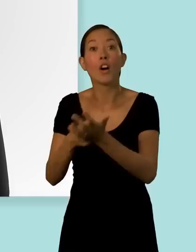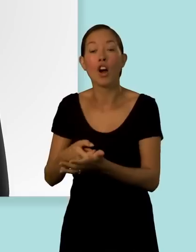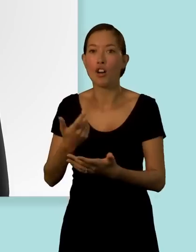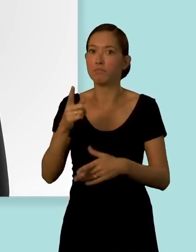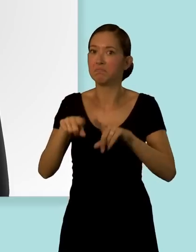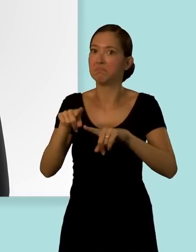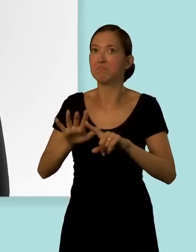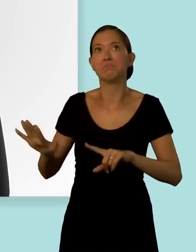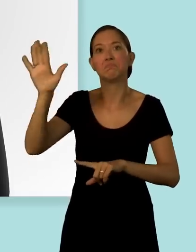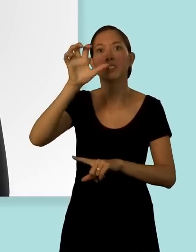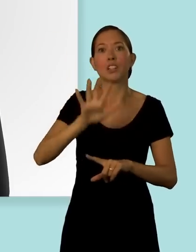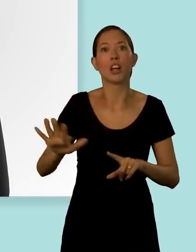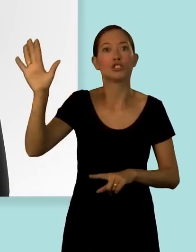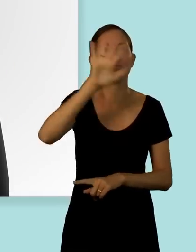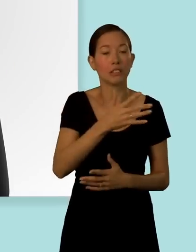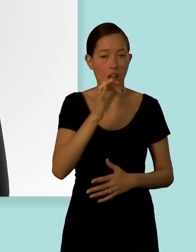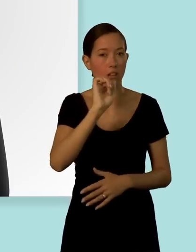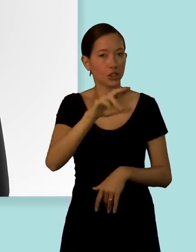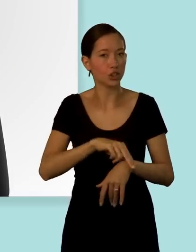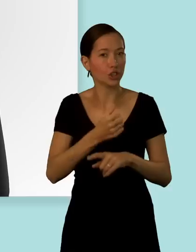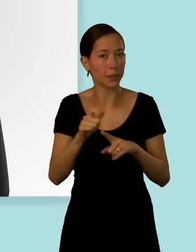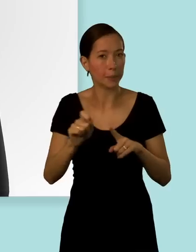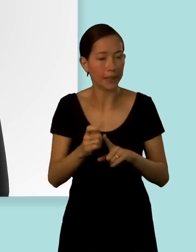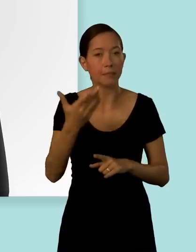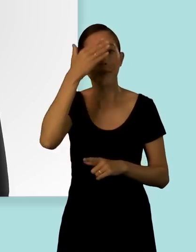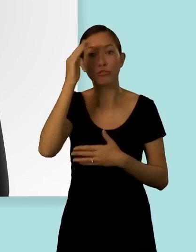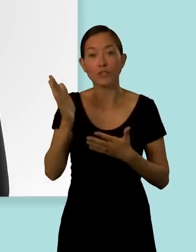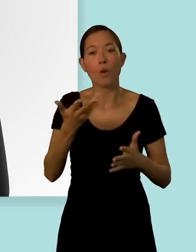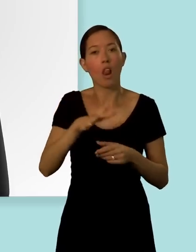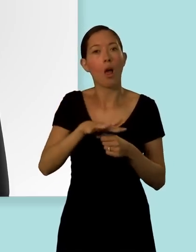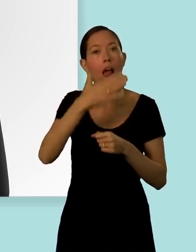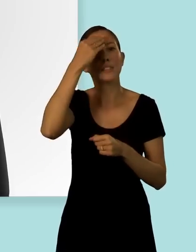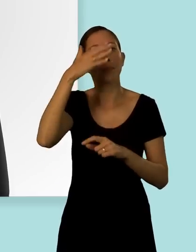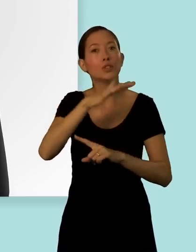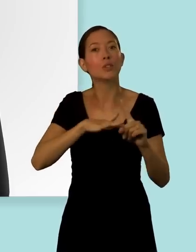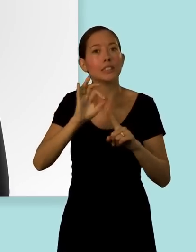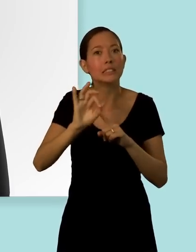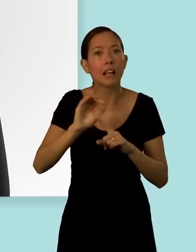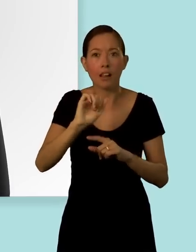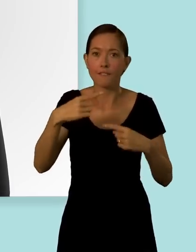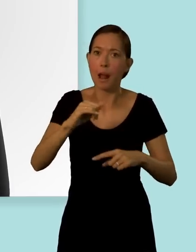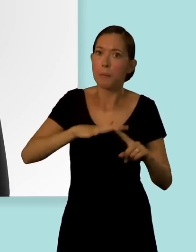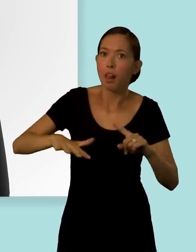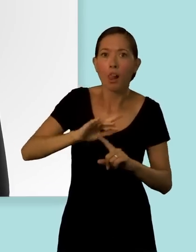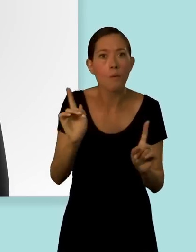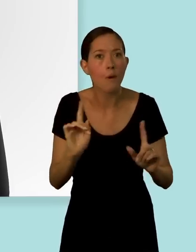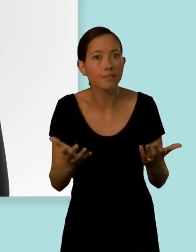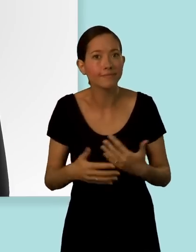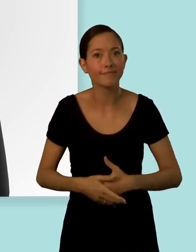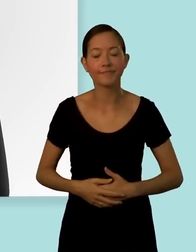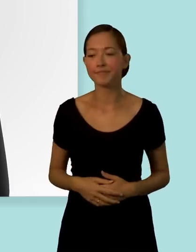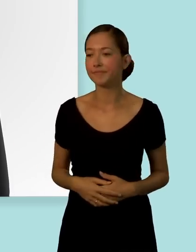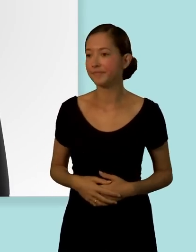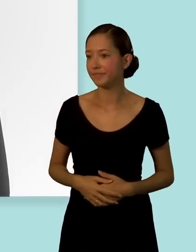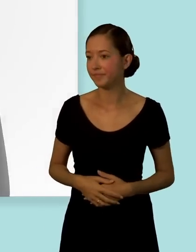around the country. Ask your GP, memory service or local Alzheimer's Society for details of what is available in